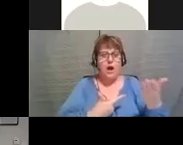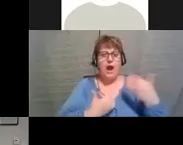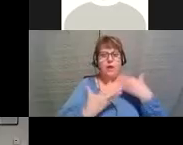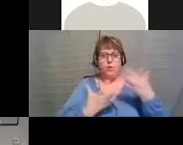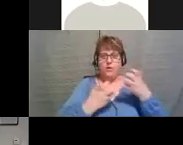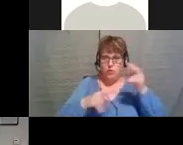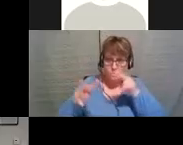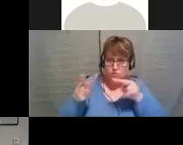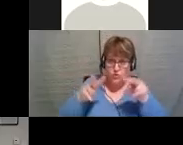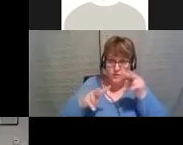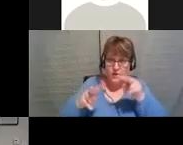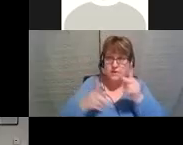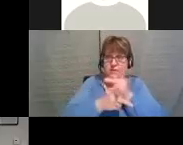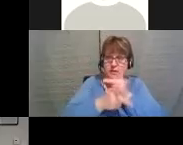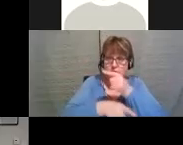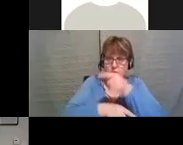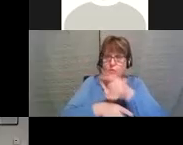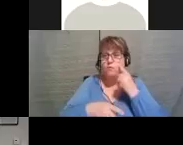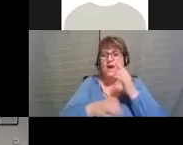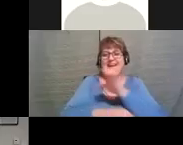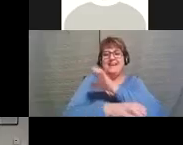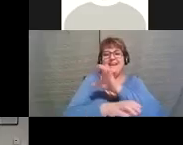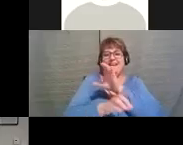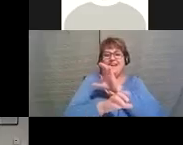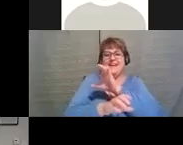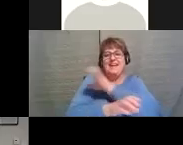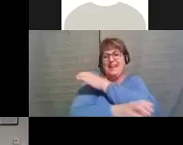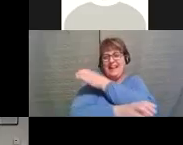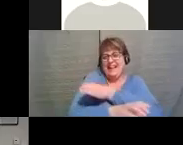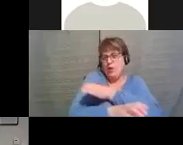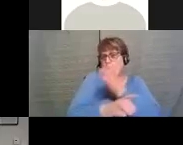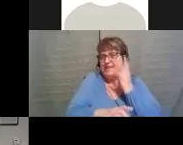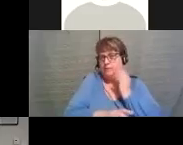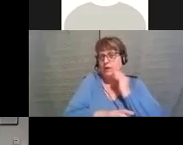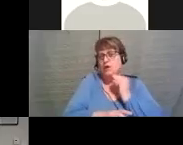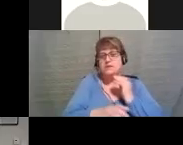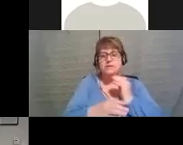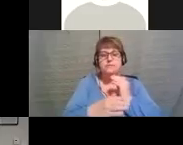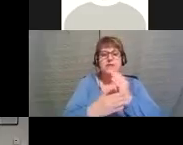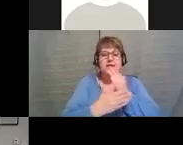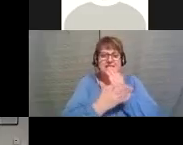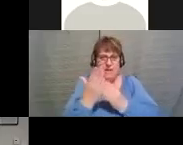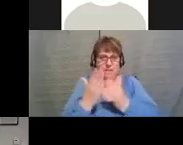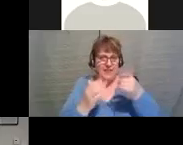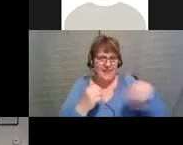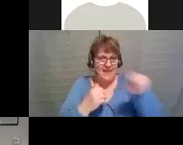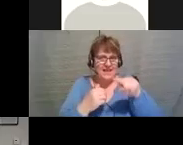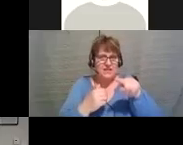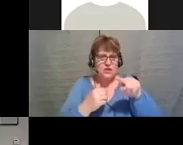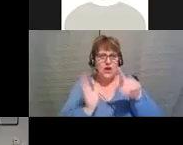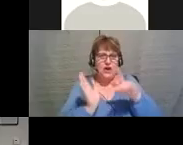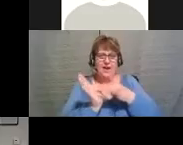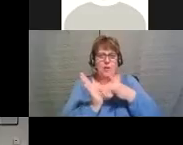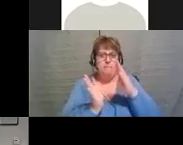supervising you for a clinical experience. Now, some of these are taken advantage of by